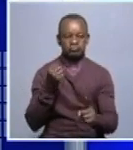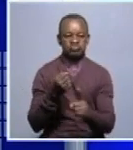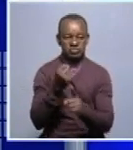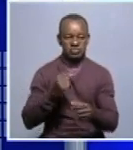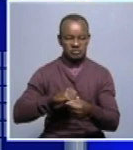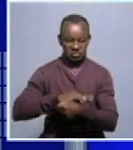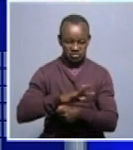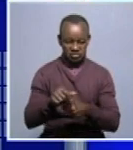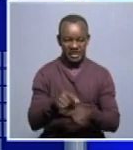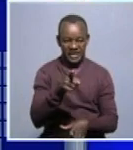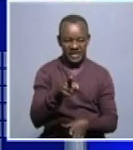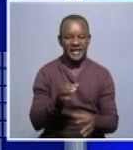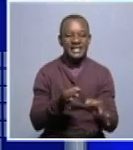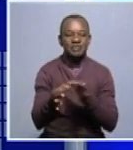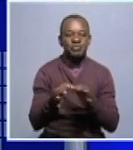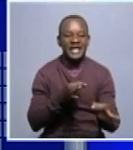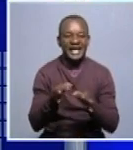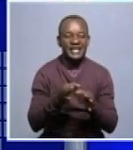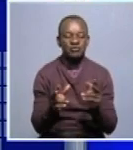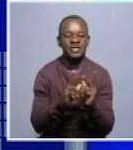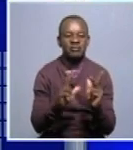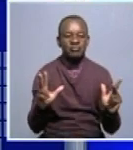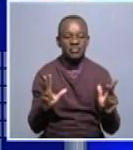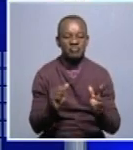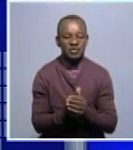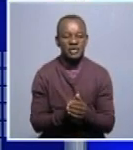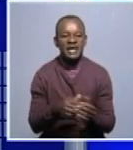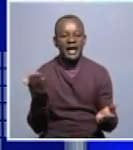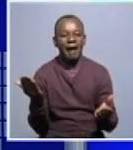variant of the novel coronavirus, which is currently active in Namibia.